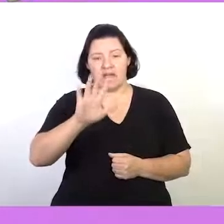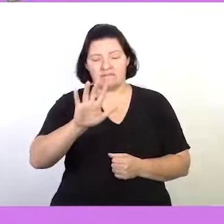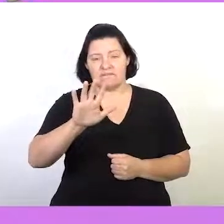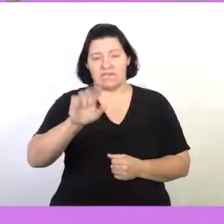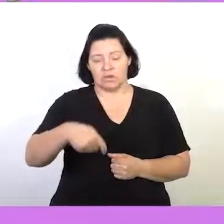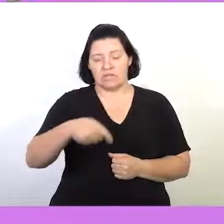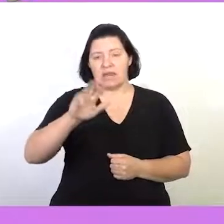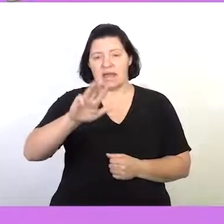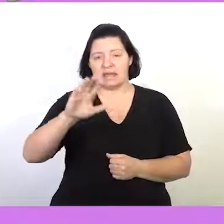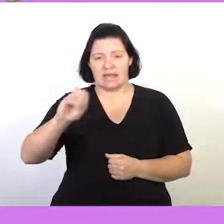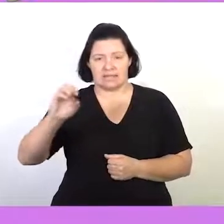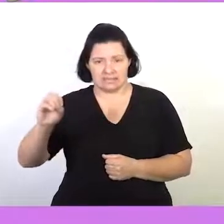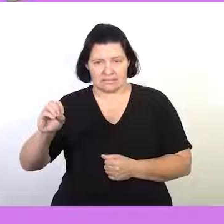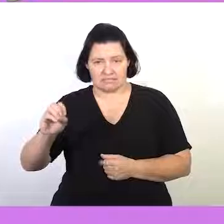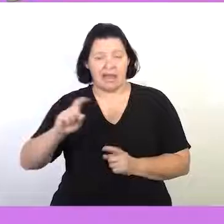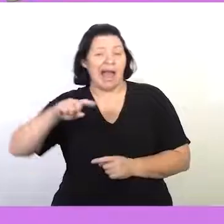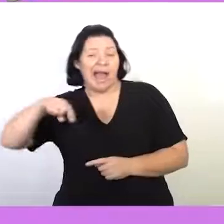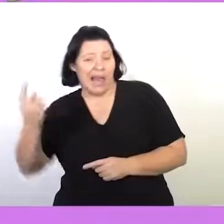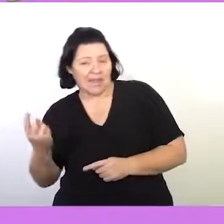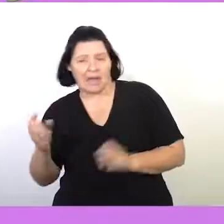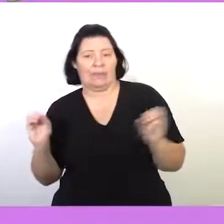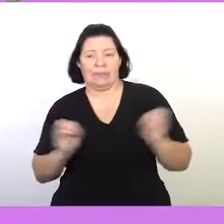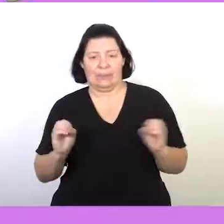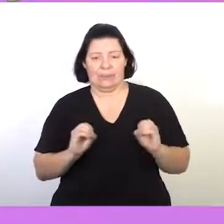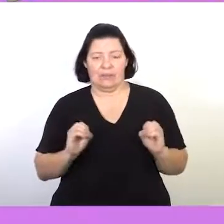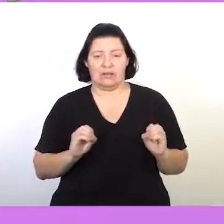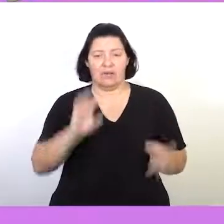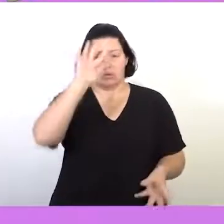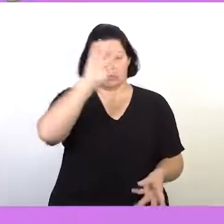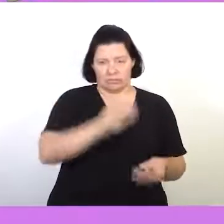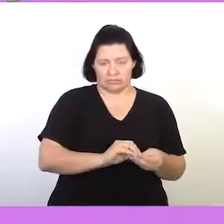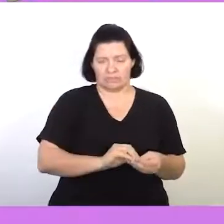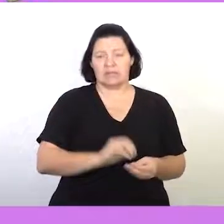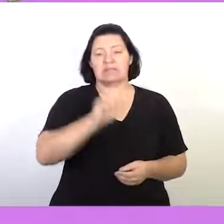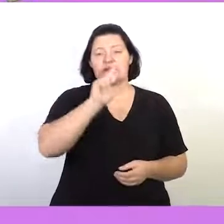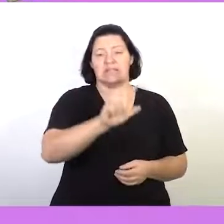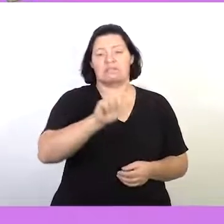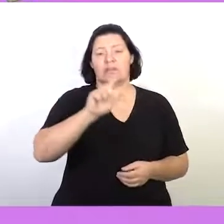715,900 Rand. Also, there's no other income, and therefore the total income amounts to